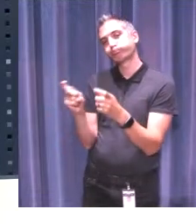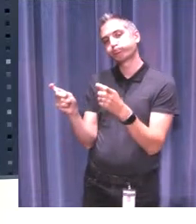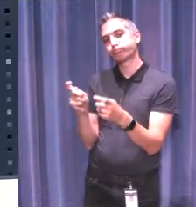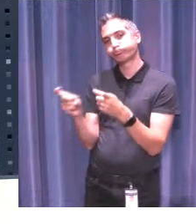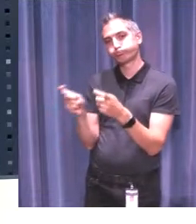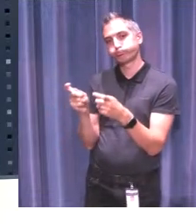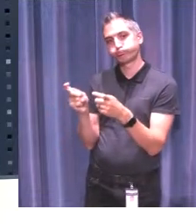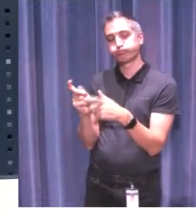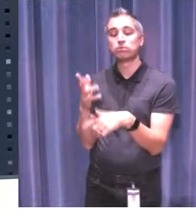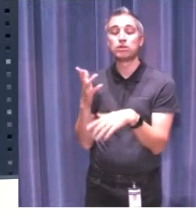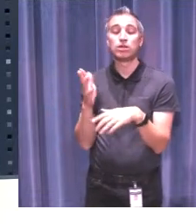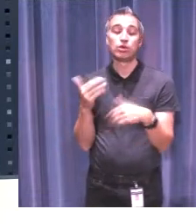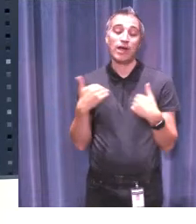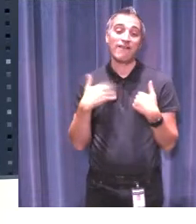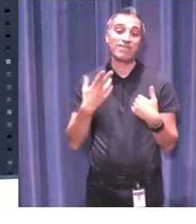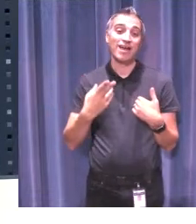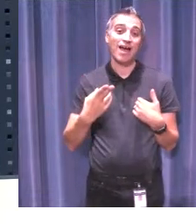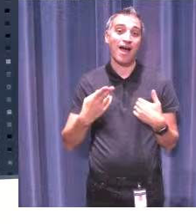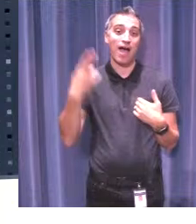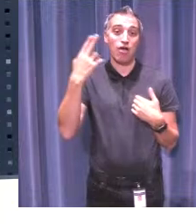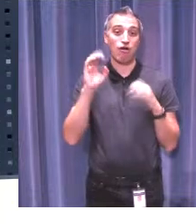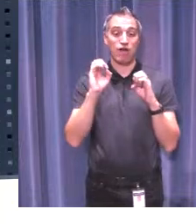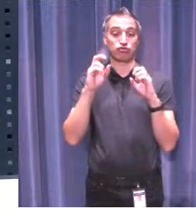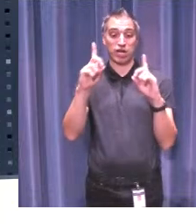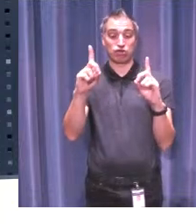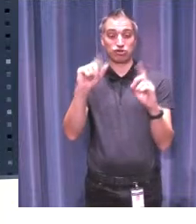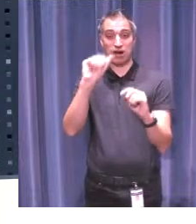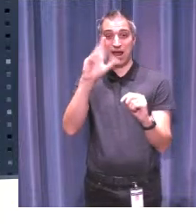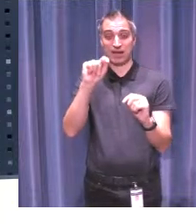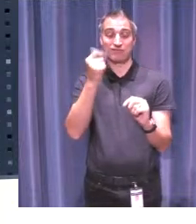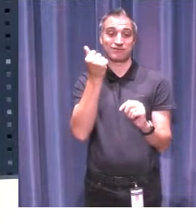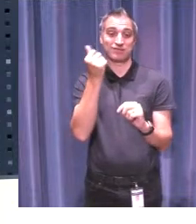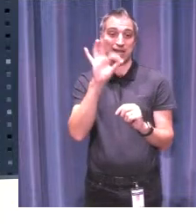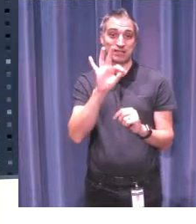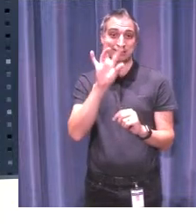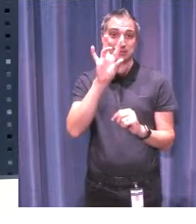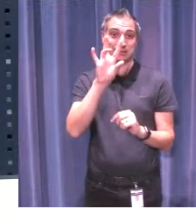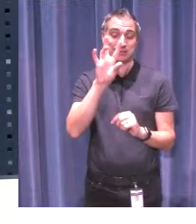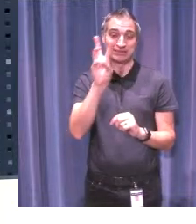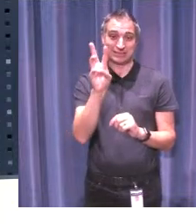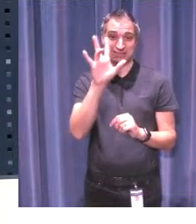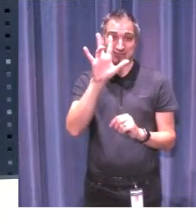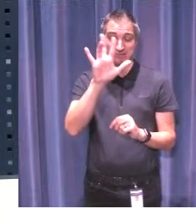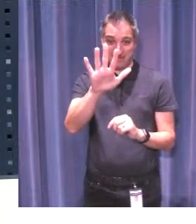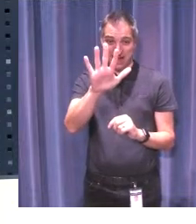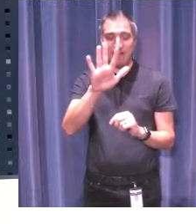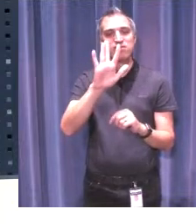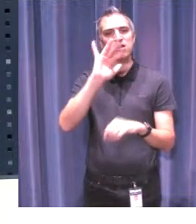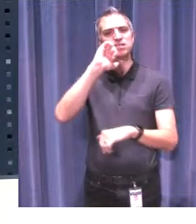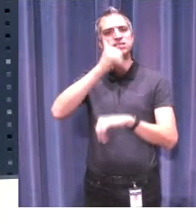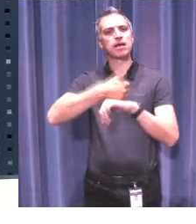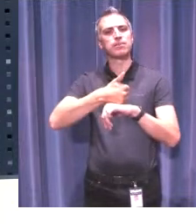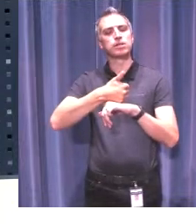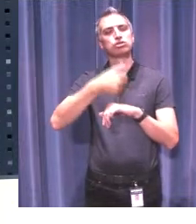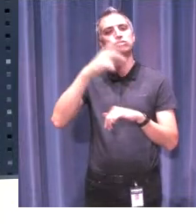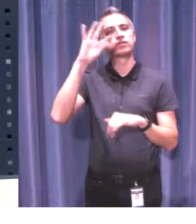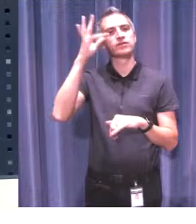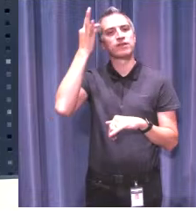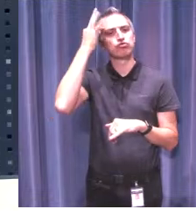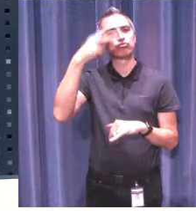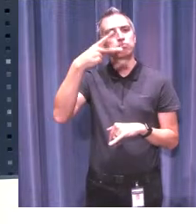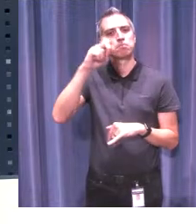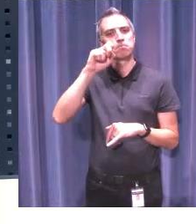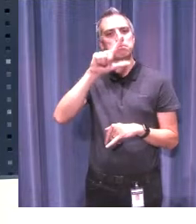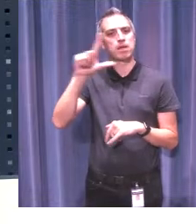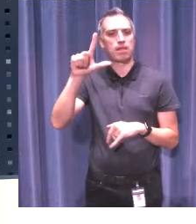Higher Education Act of 1965 that established the federal Pell funding and established the regional accreditors.